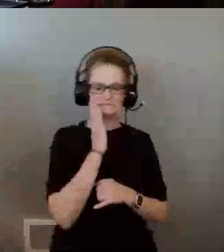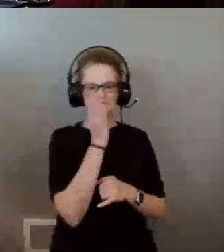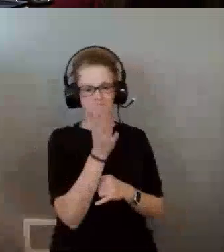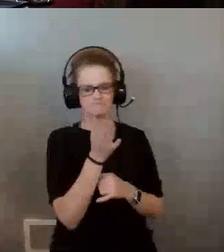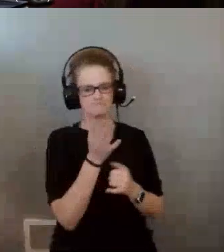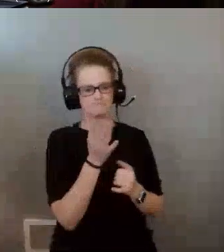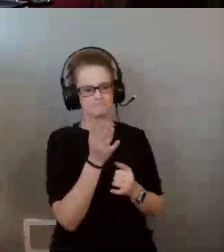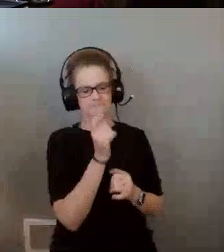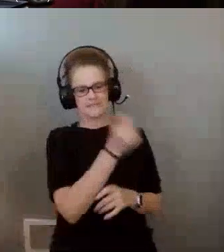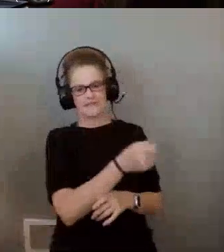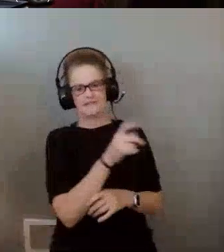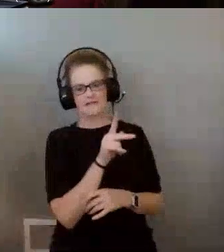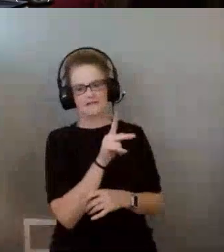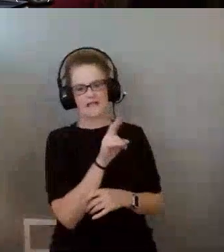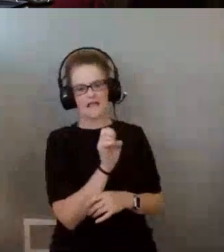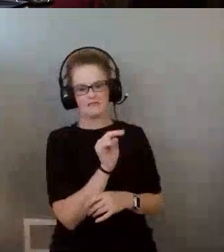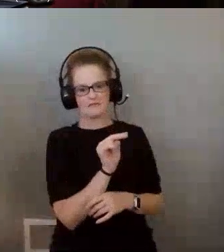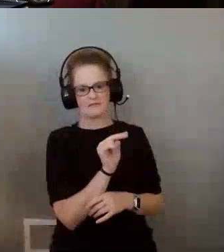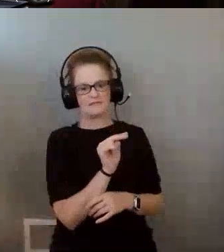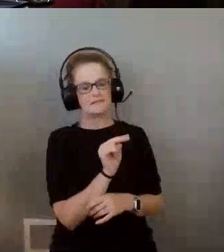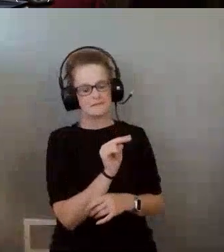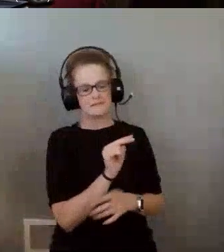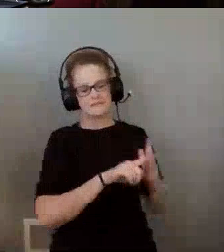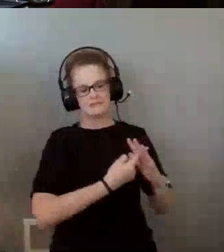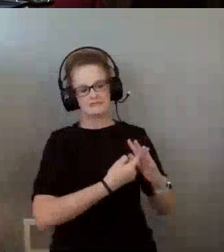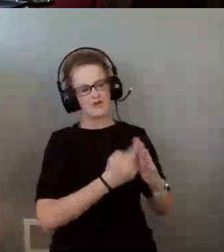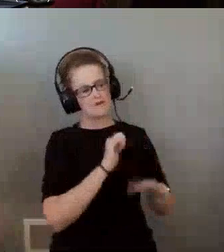to Karen to get us started. Karen?